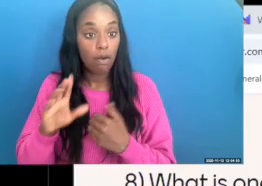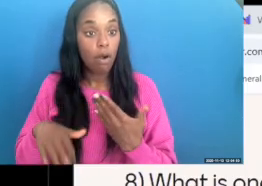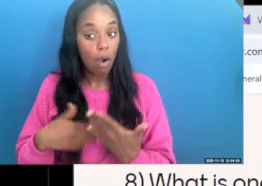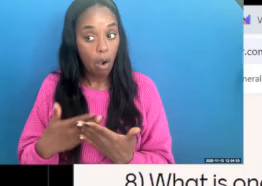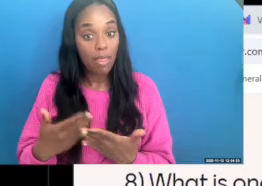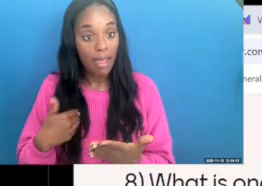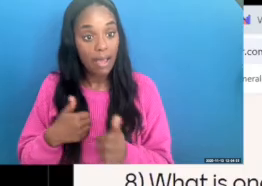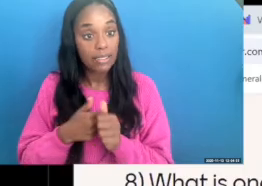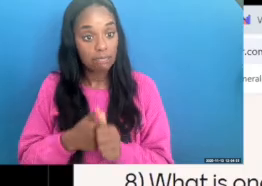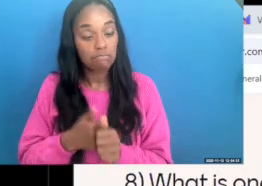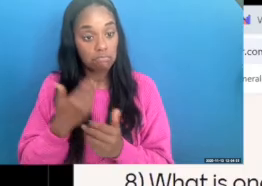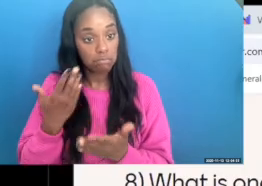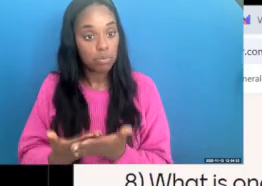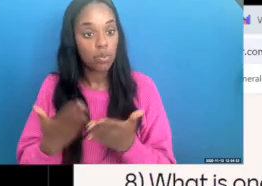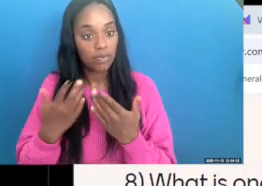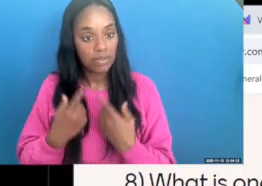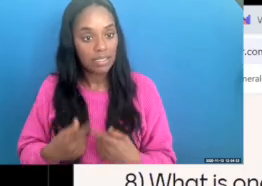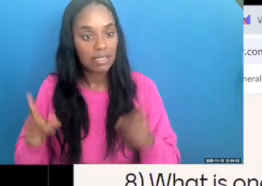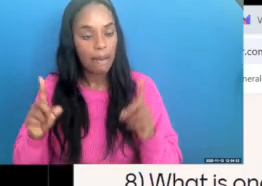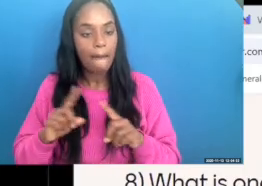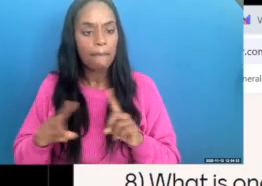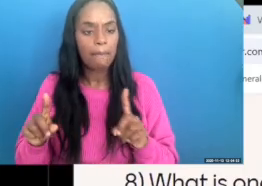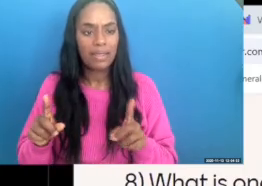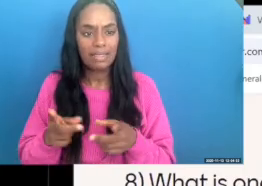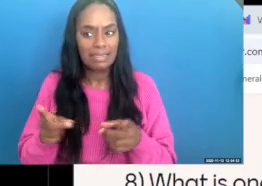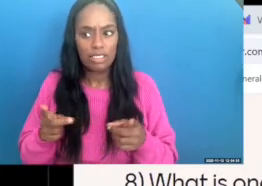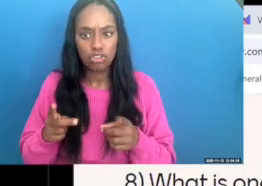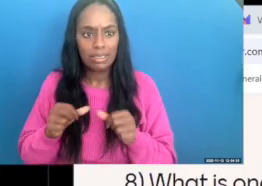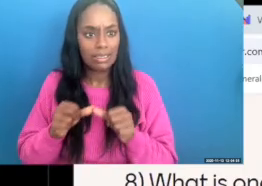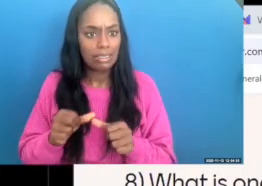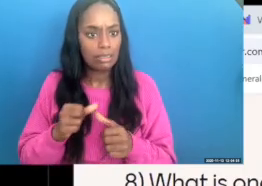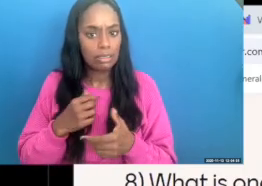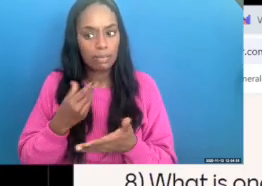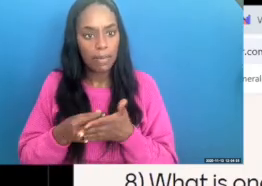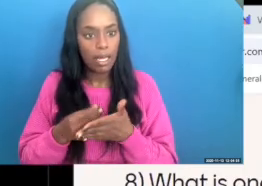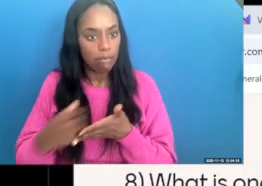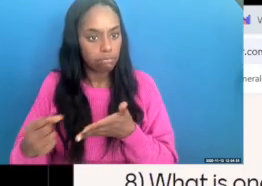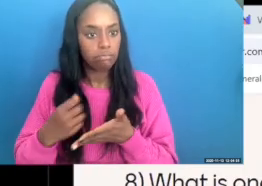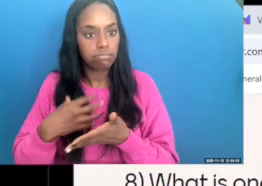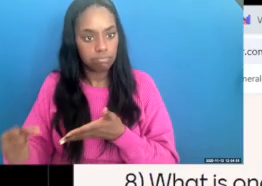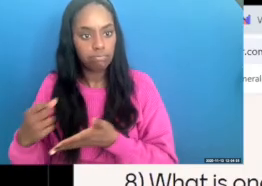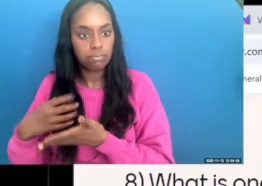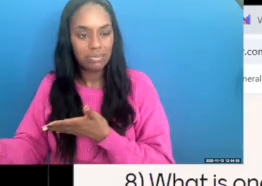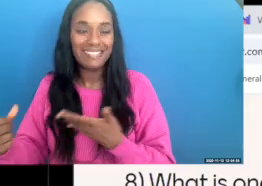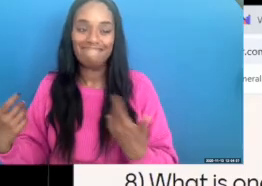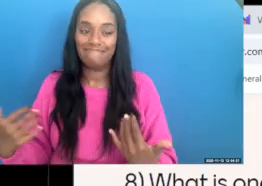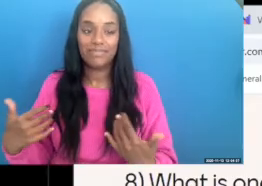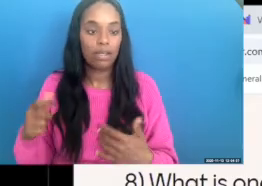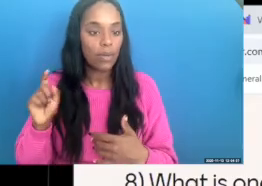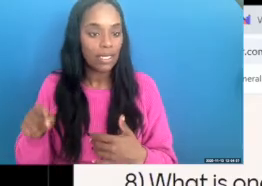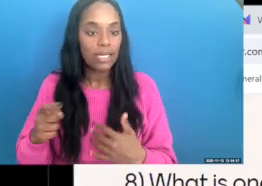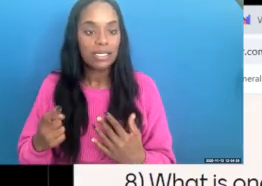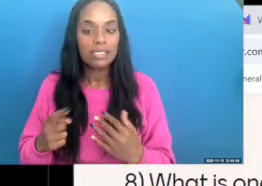incentive programs. I think of programs like Clean Cars for All that have a real track record of success,